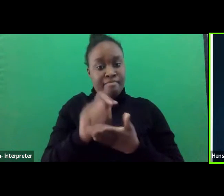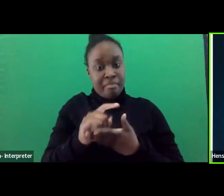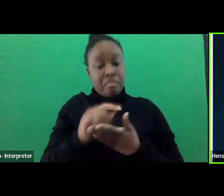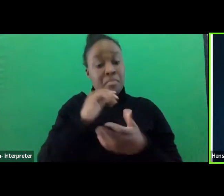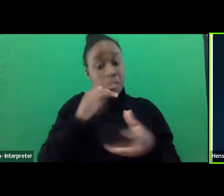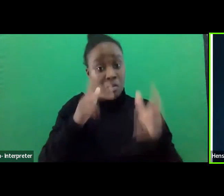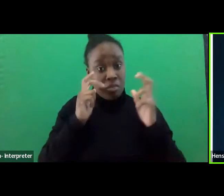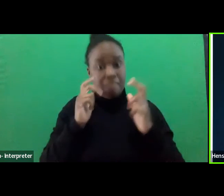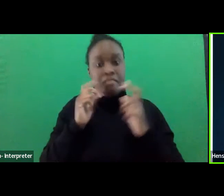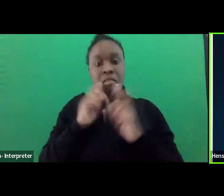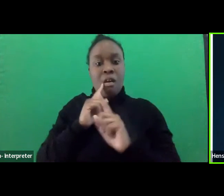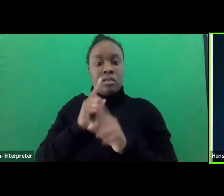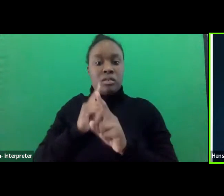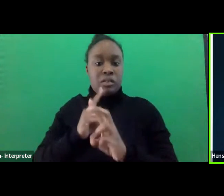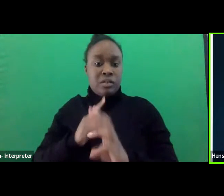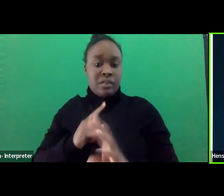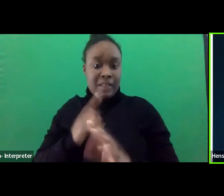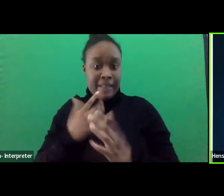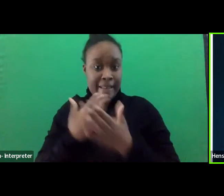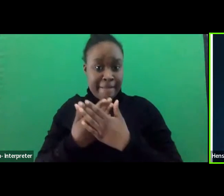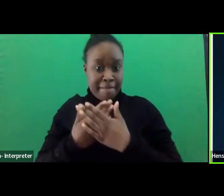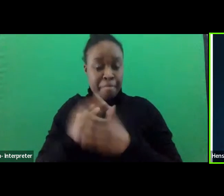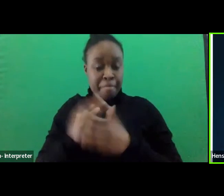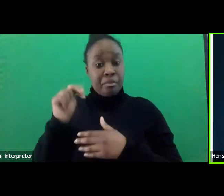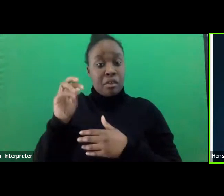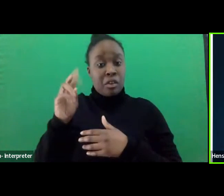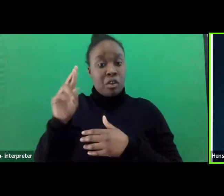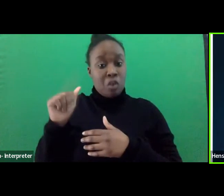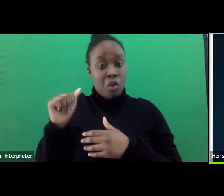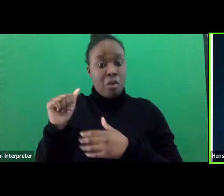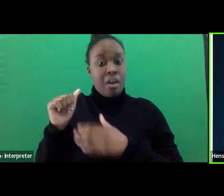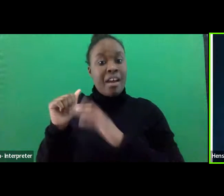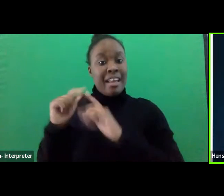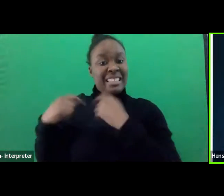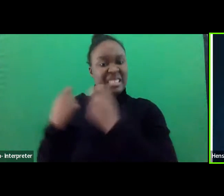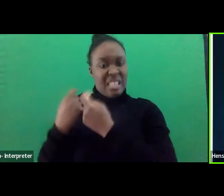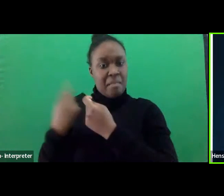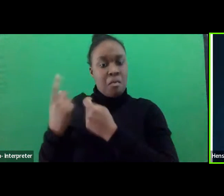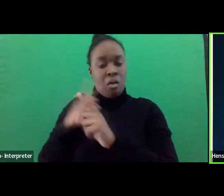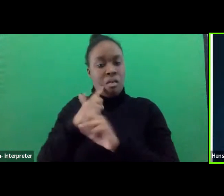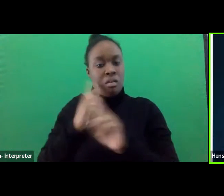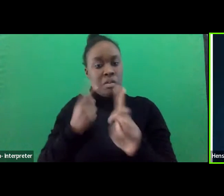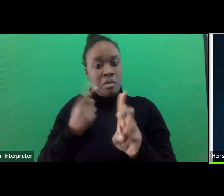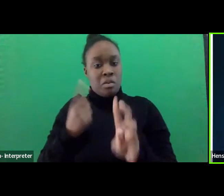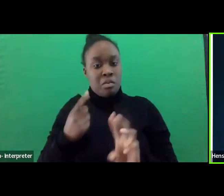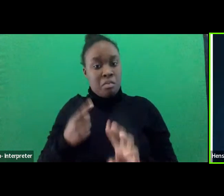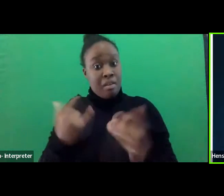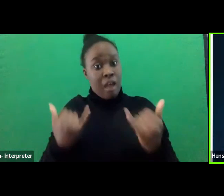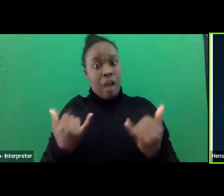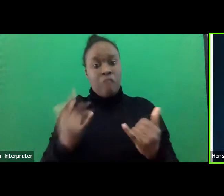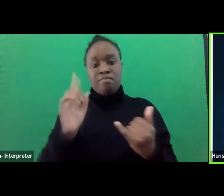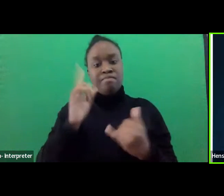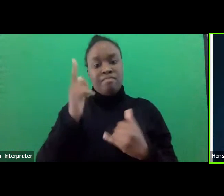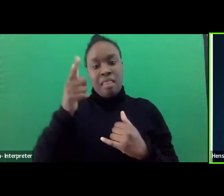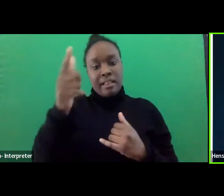receive them, and Nora and her team will be able to respond to them later in this evening.